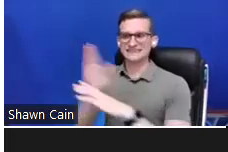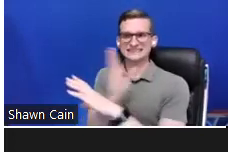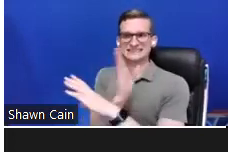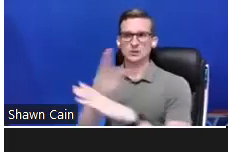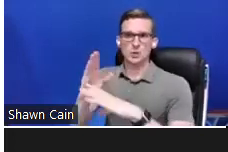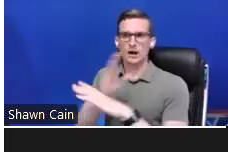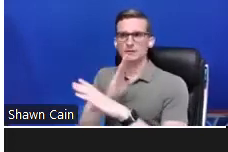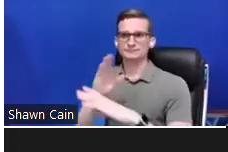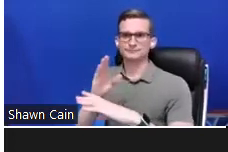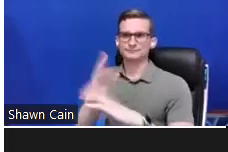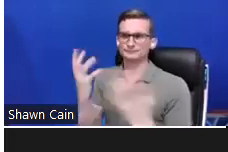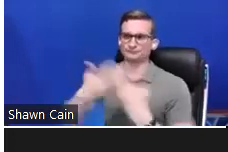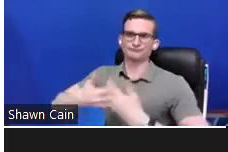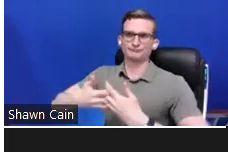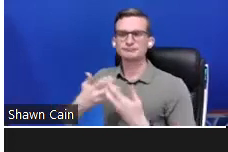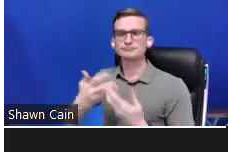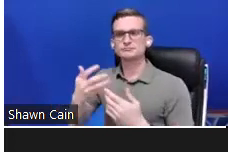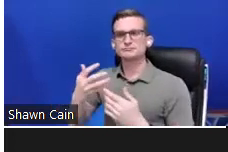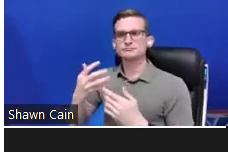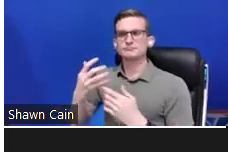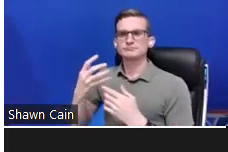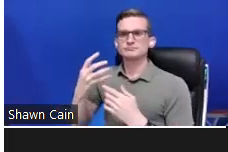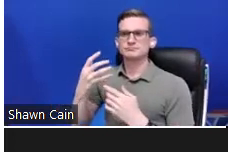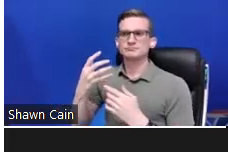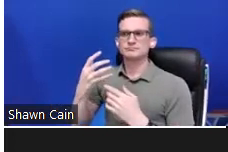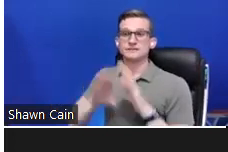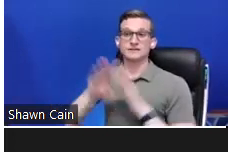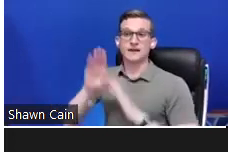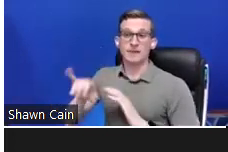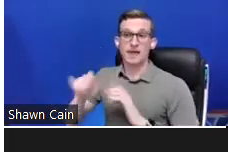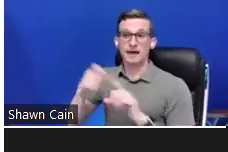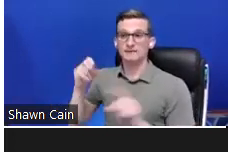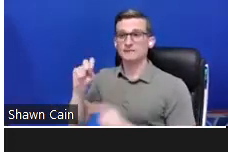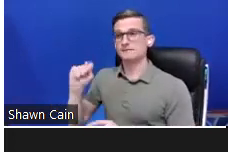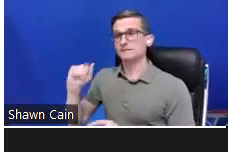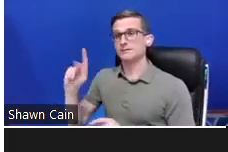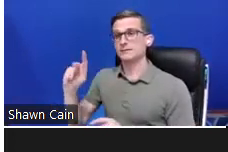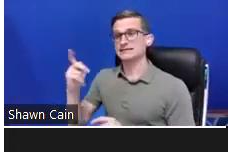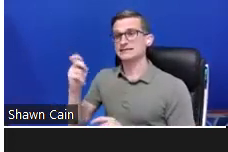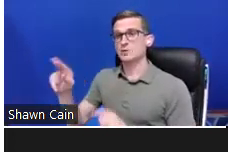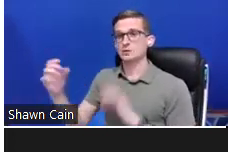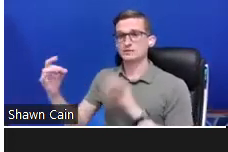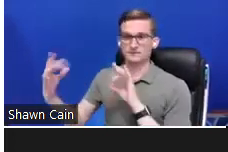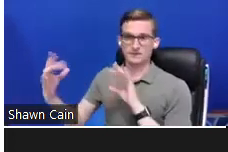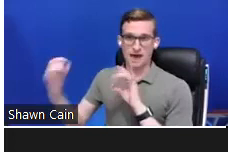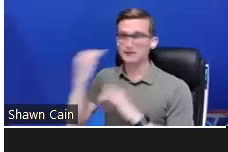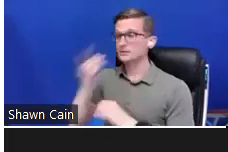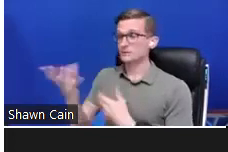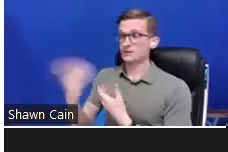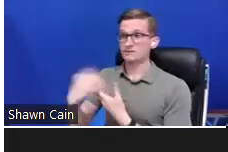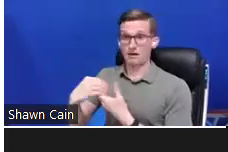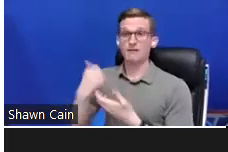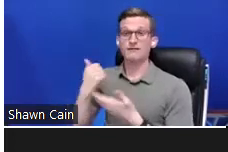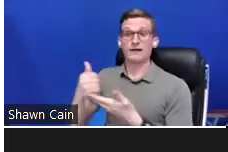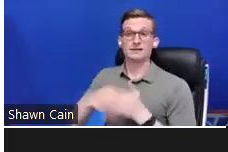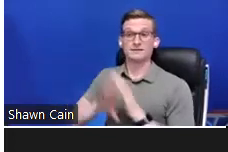stakeholder feedback. So if you were part of providing that feedback, we appreciate that. Chapter 9 is our emergency and crisis